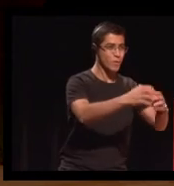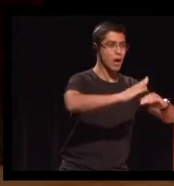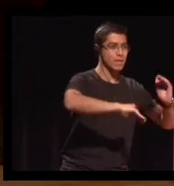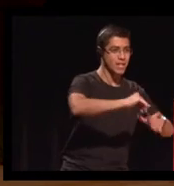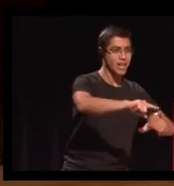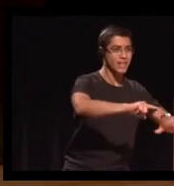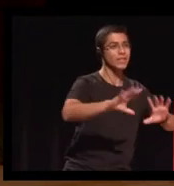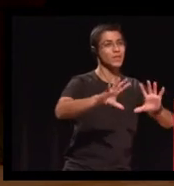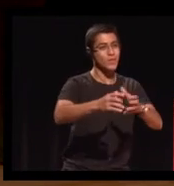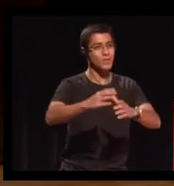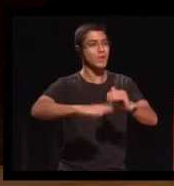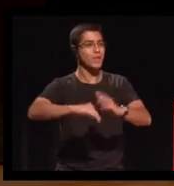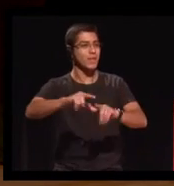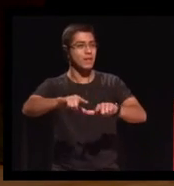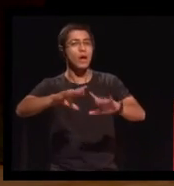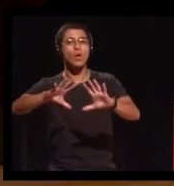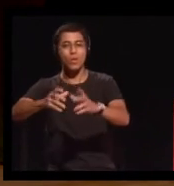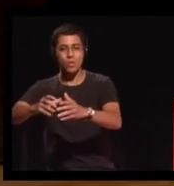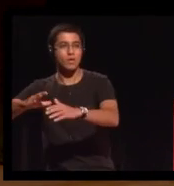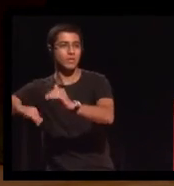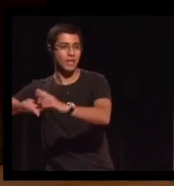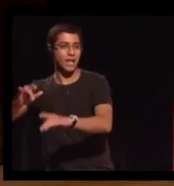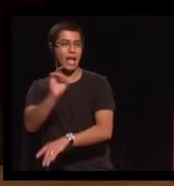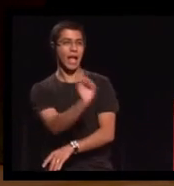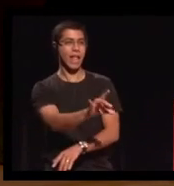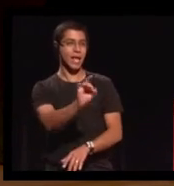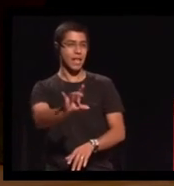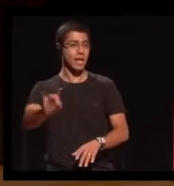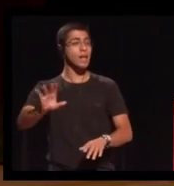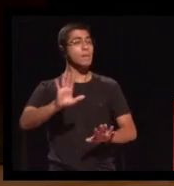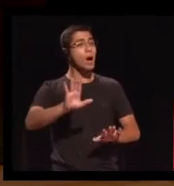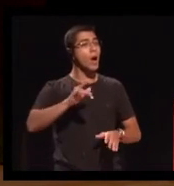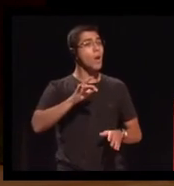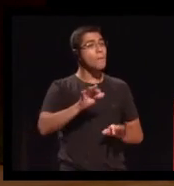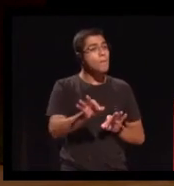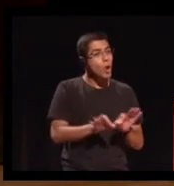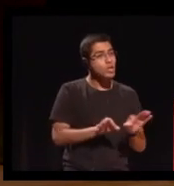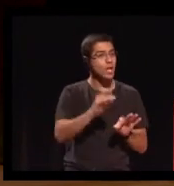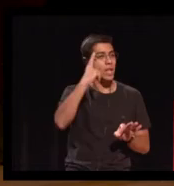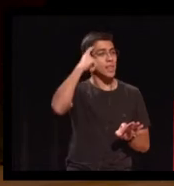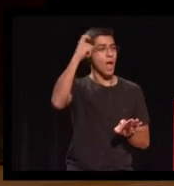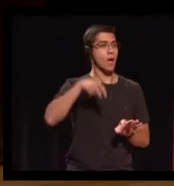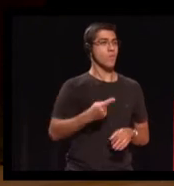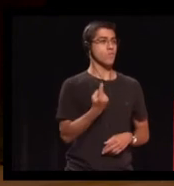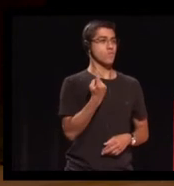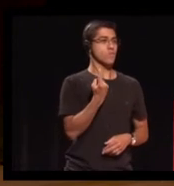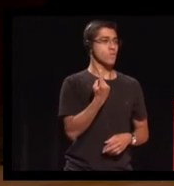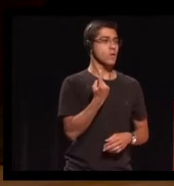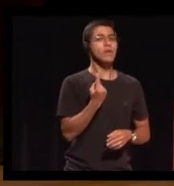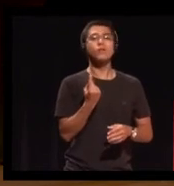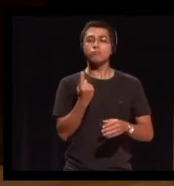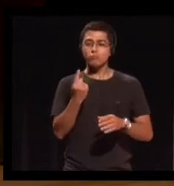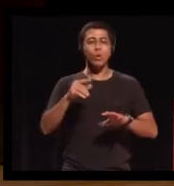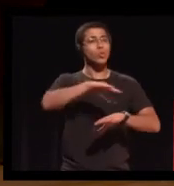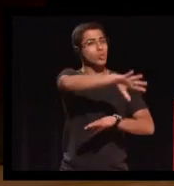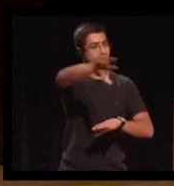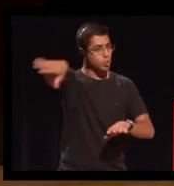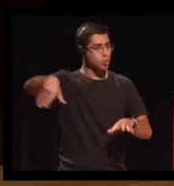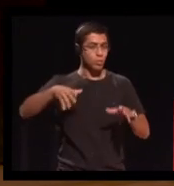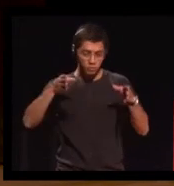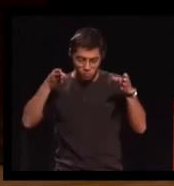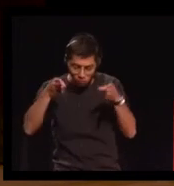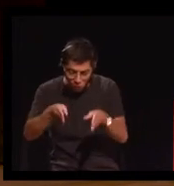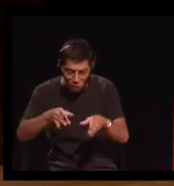idea and group them by around projects. And they work on these projects for about 4 weeks